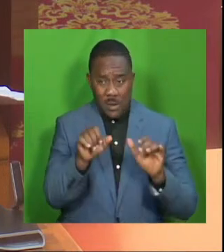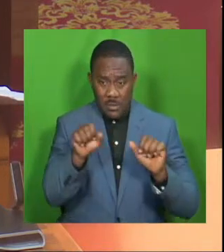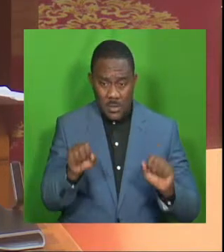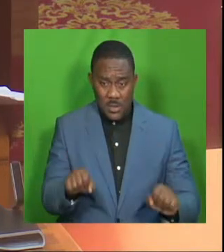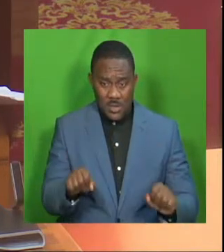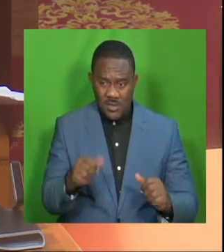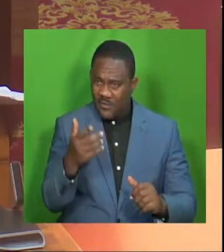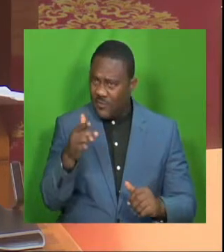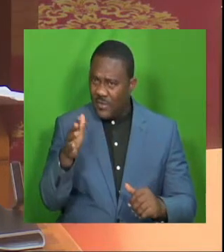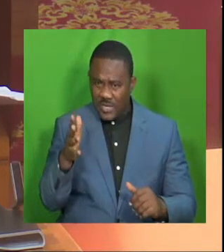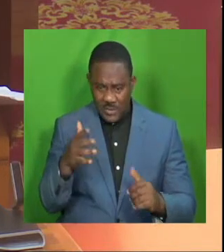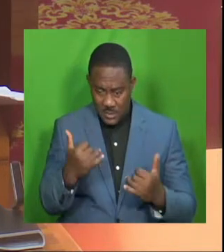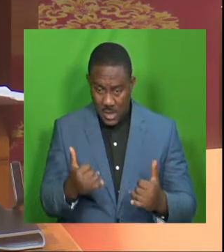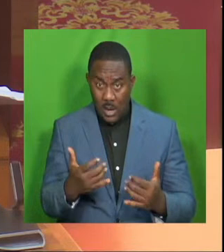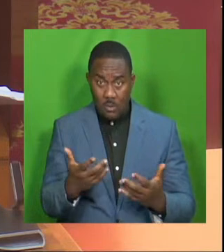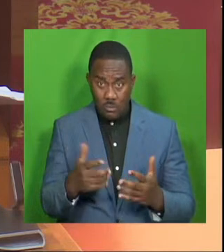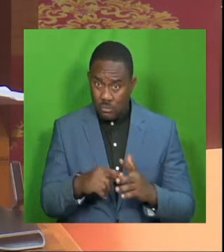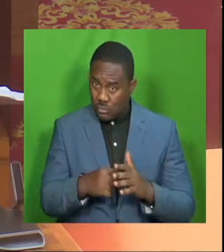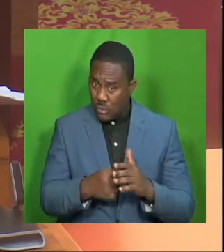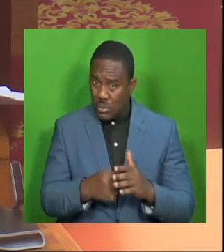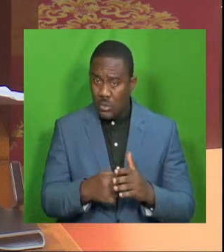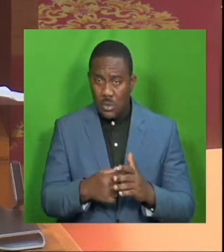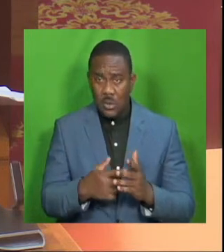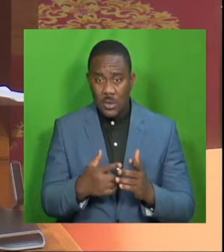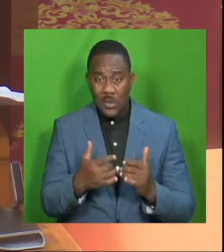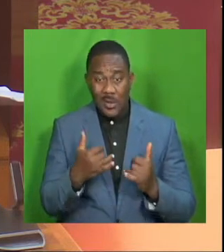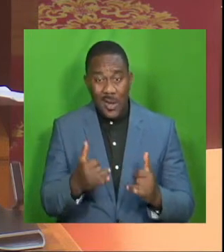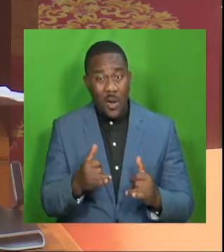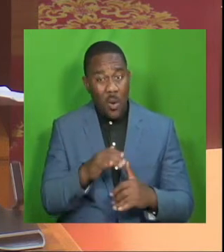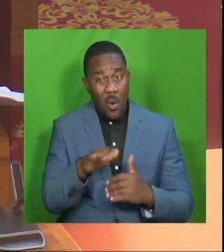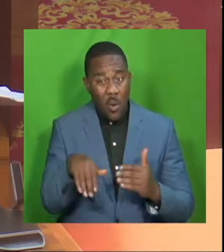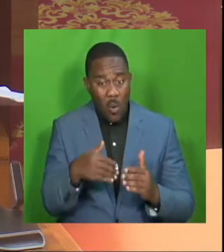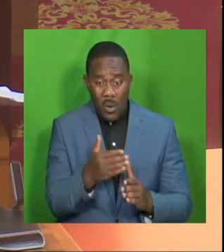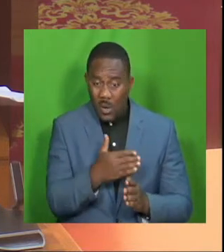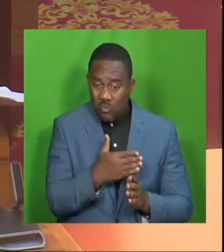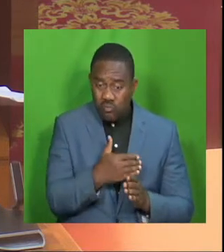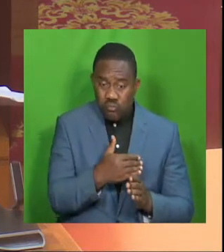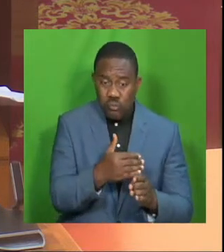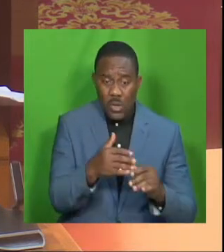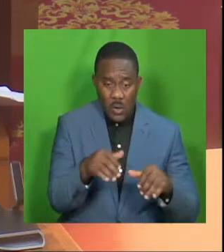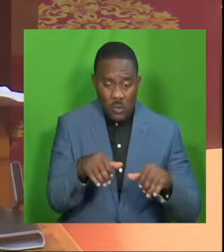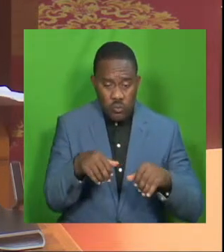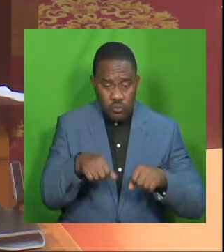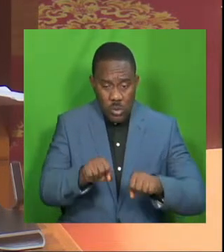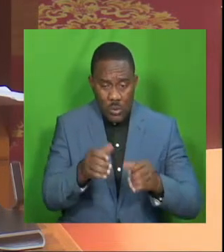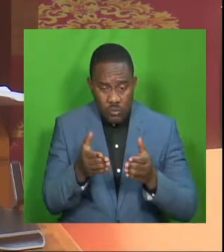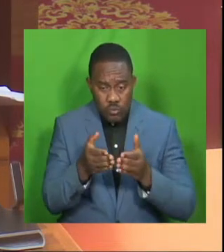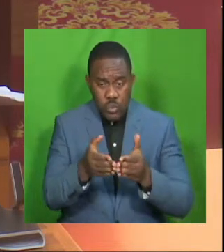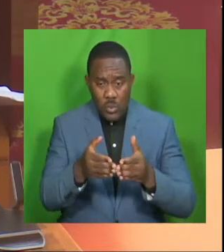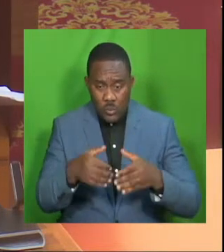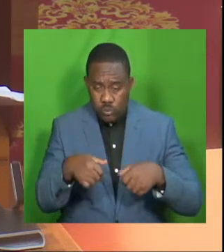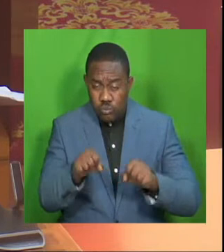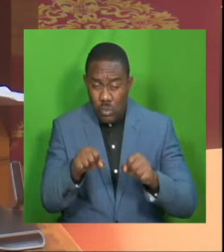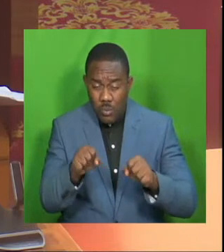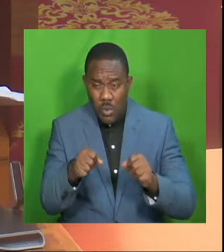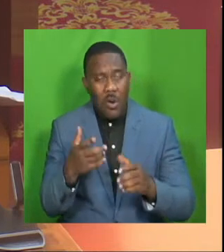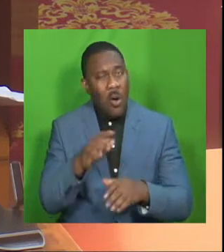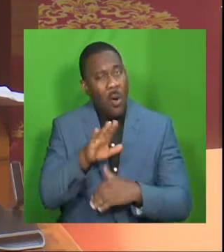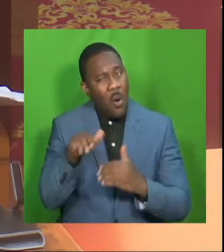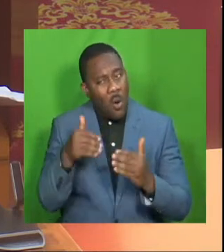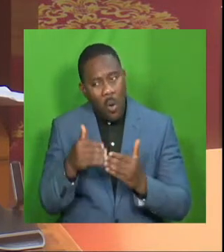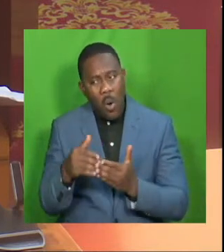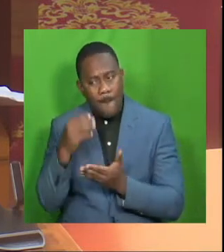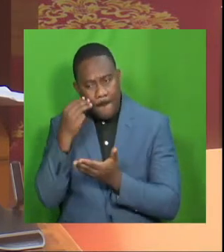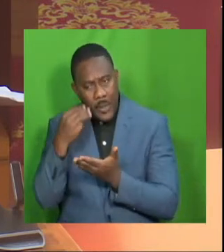operational, and vessels' activities are strictly monitored for compliance. Fisheries Commission's